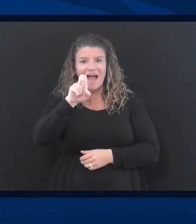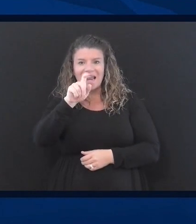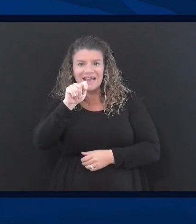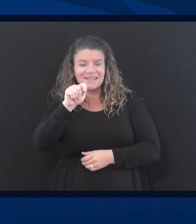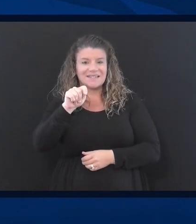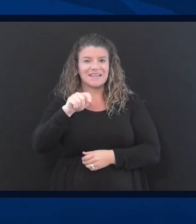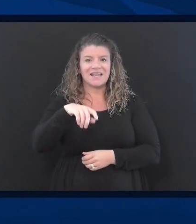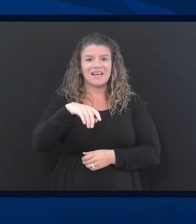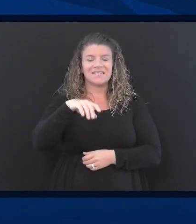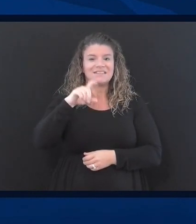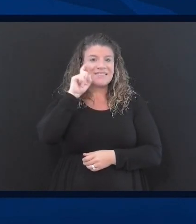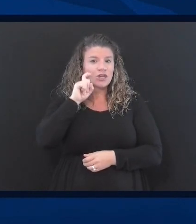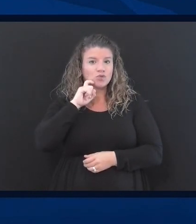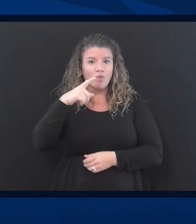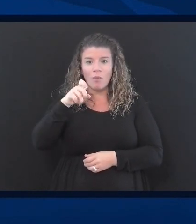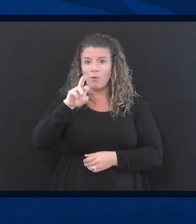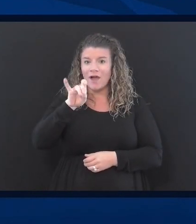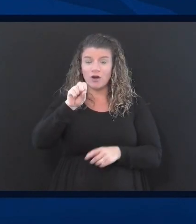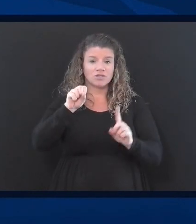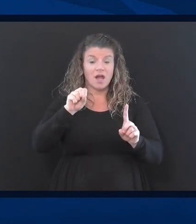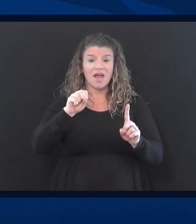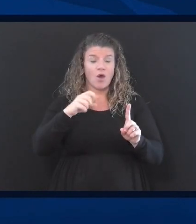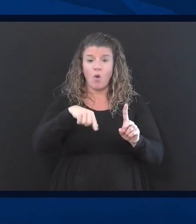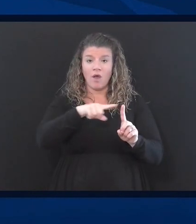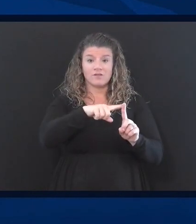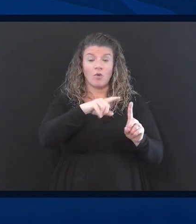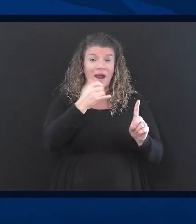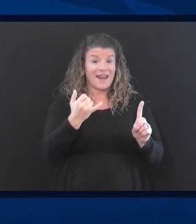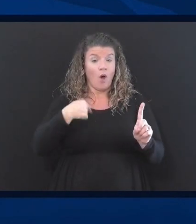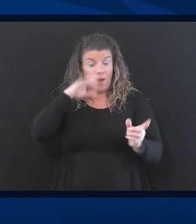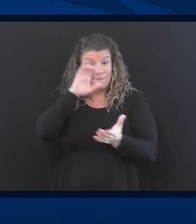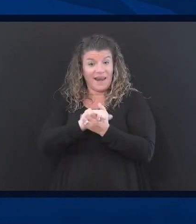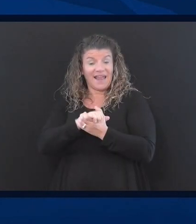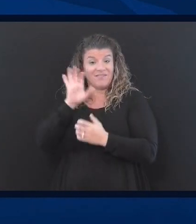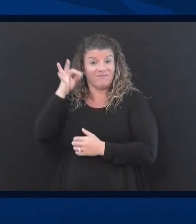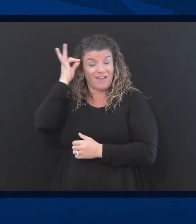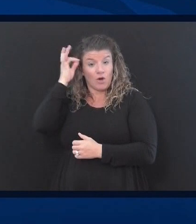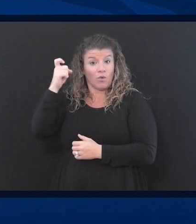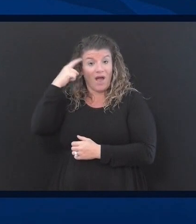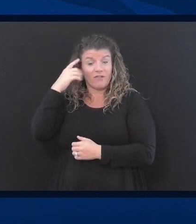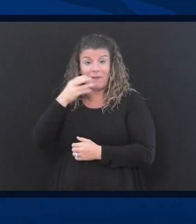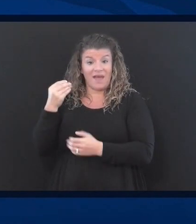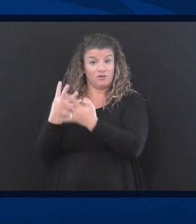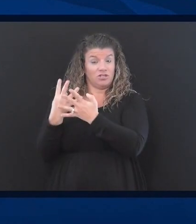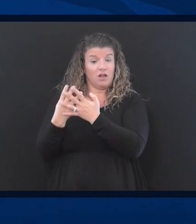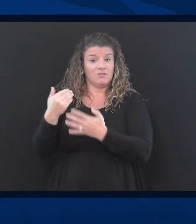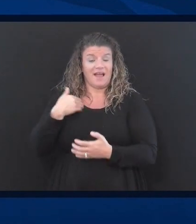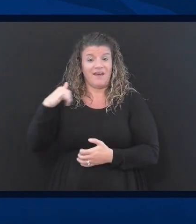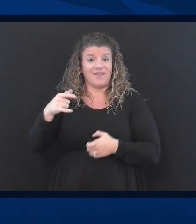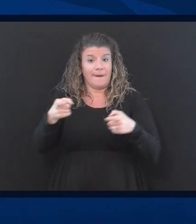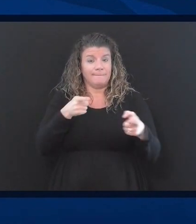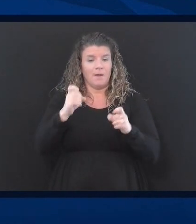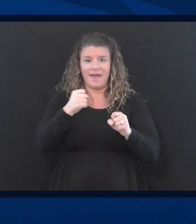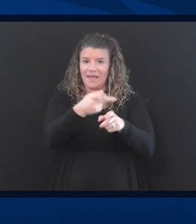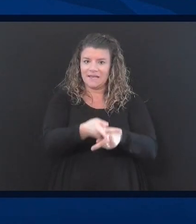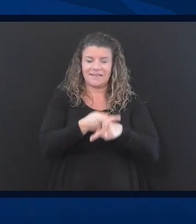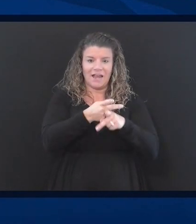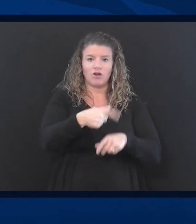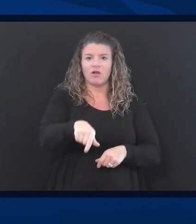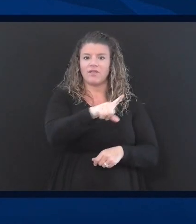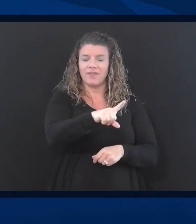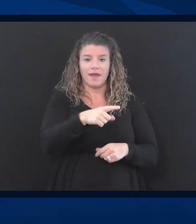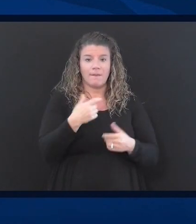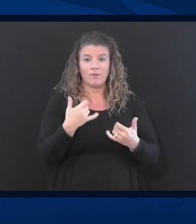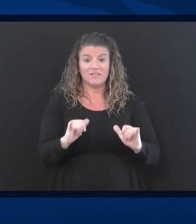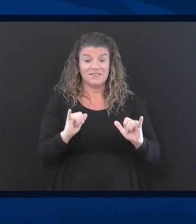at this time, we believe the Department of Corrections has the matter in hand and is able to take care of those prisoners. I'll note that as of today, we still